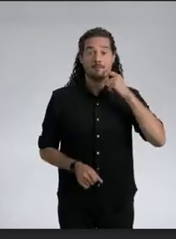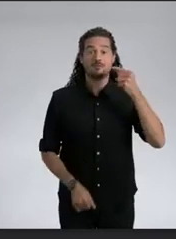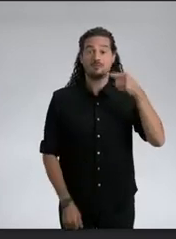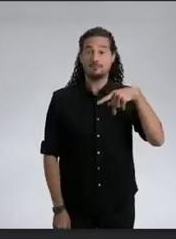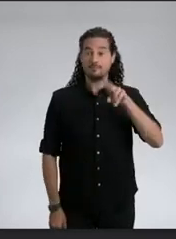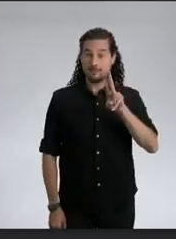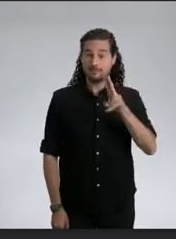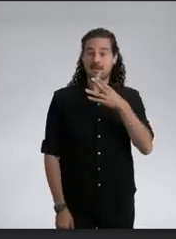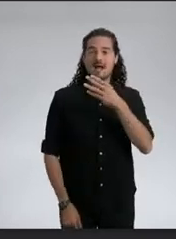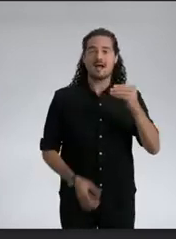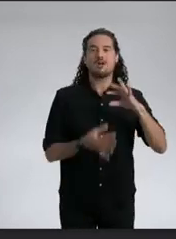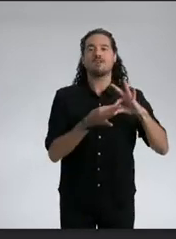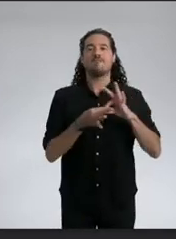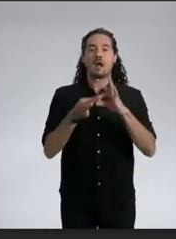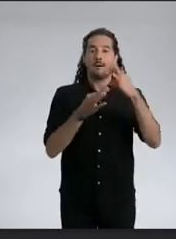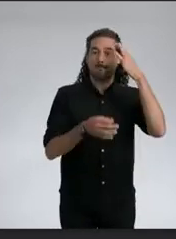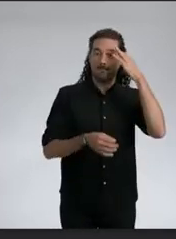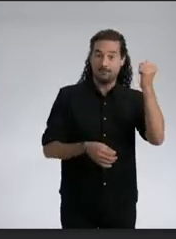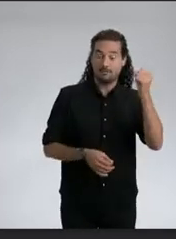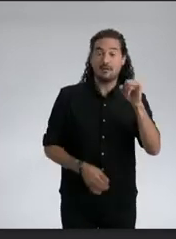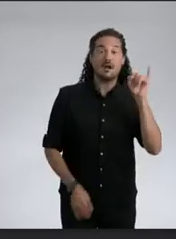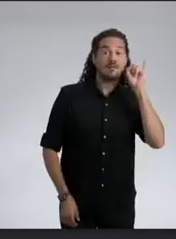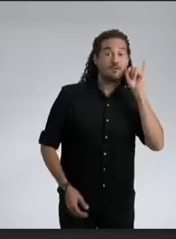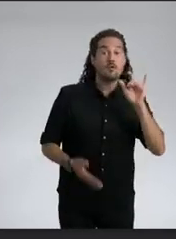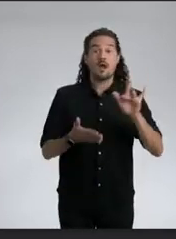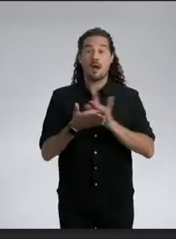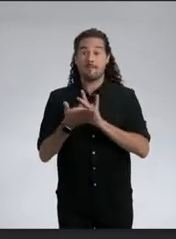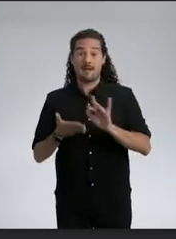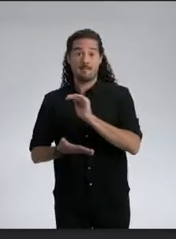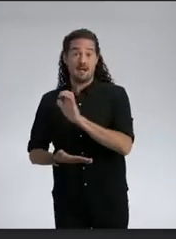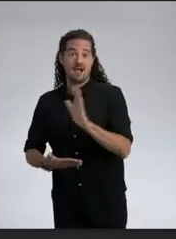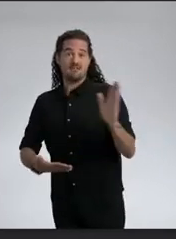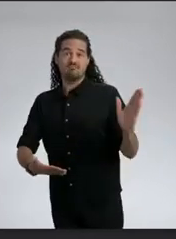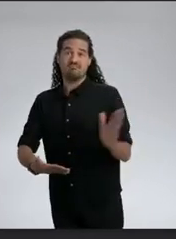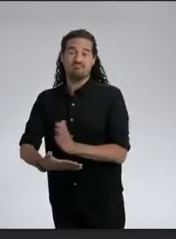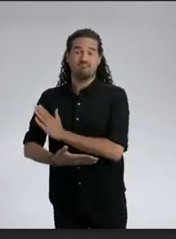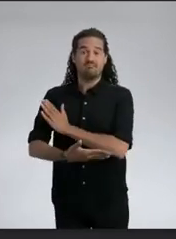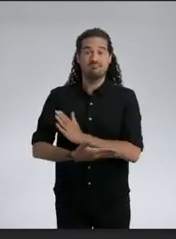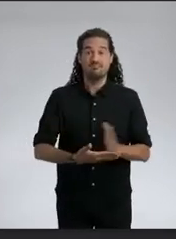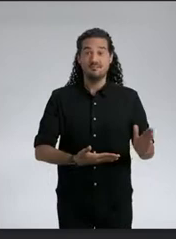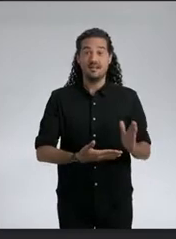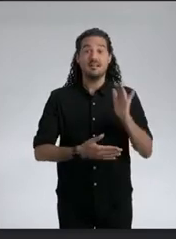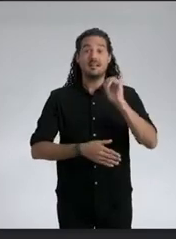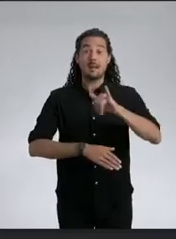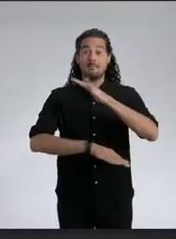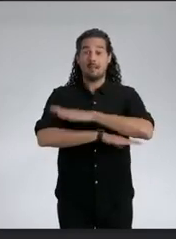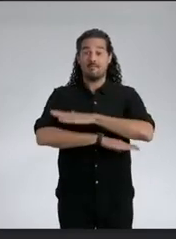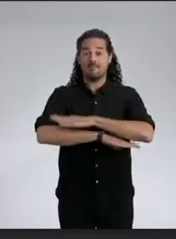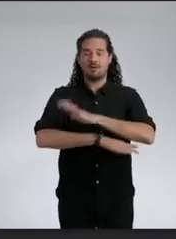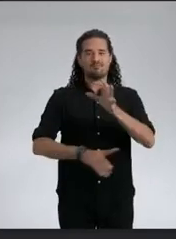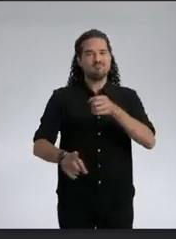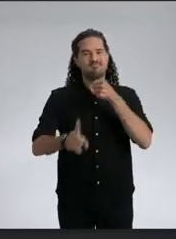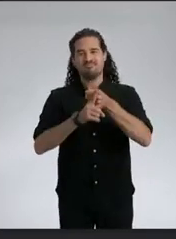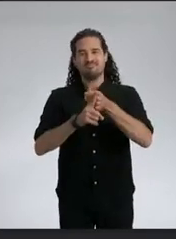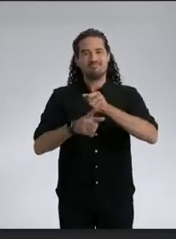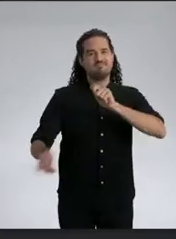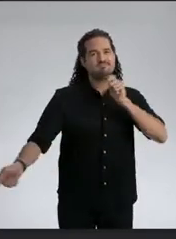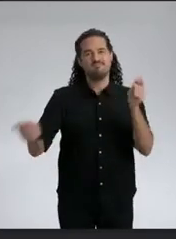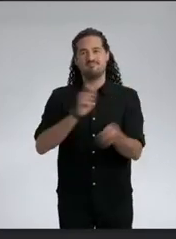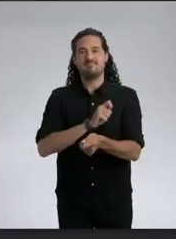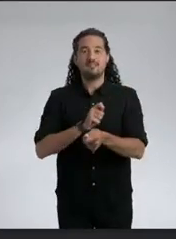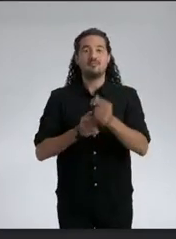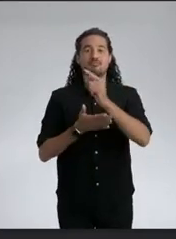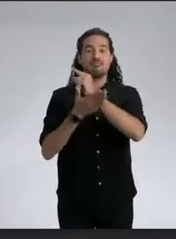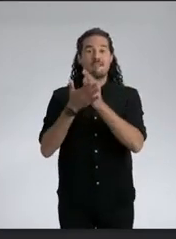from iPhone to iPad to Mac. And this platform enables a fundamental shift. Graphics workloads that